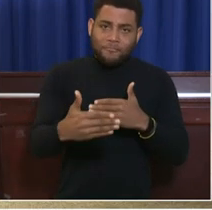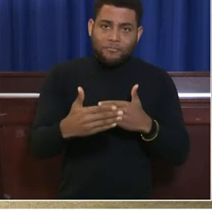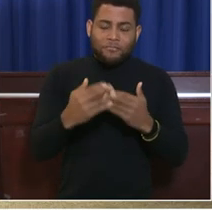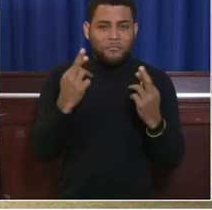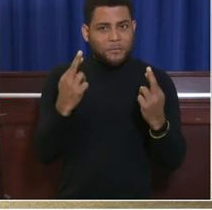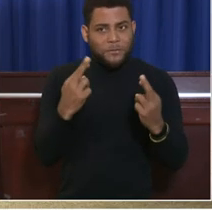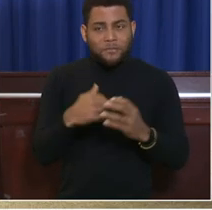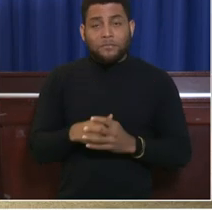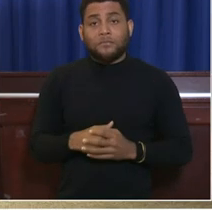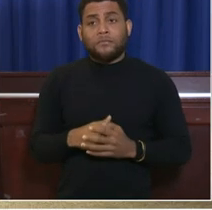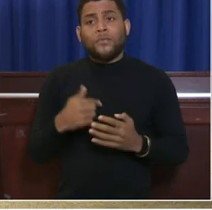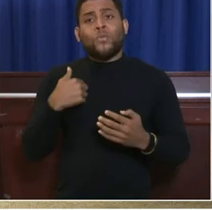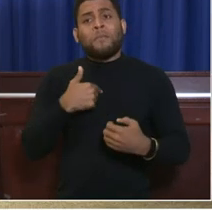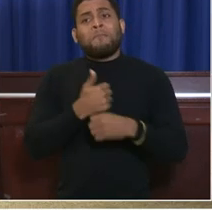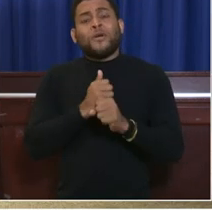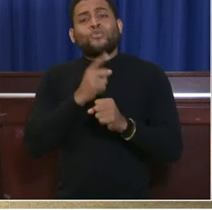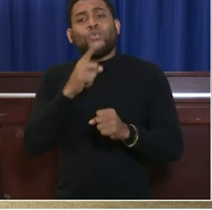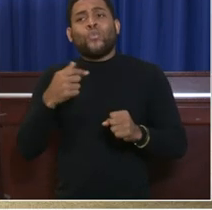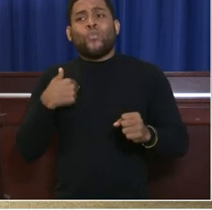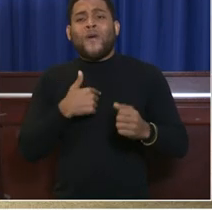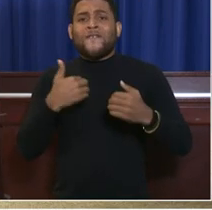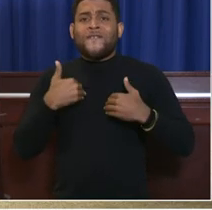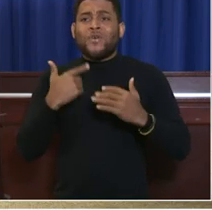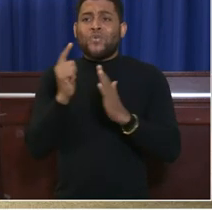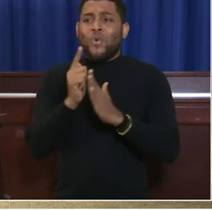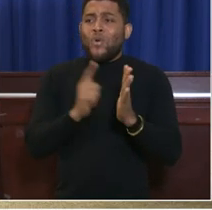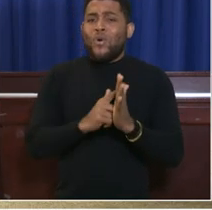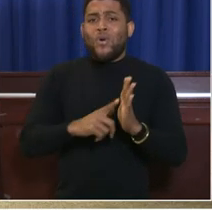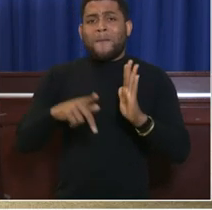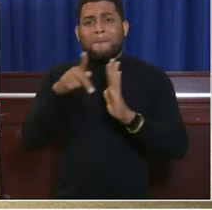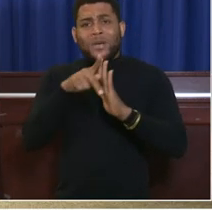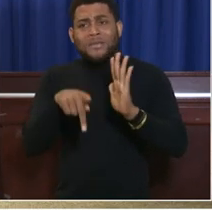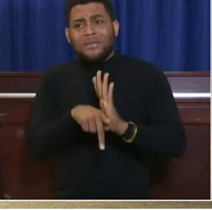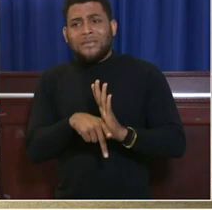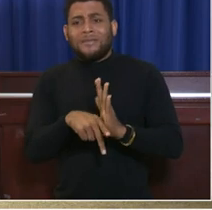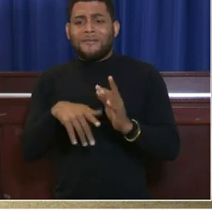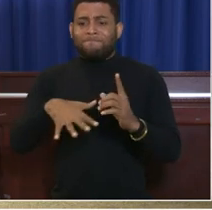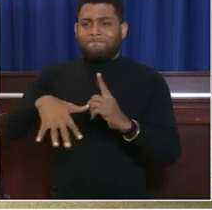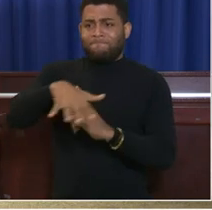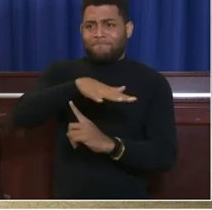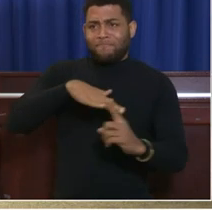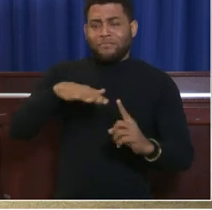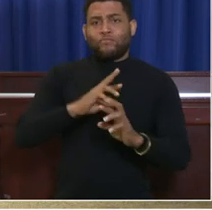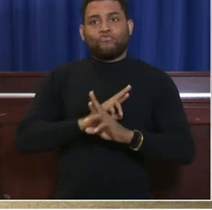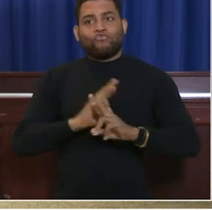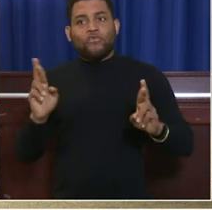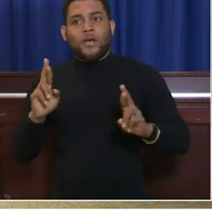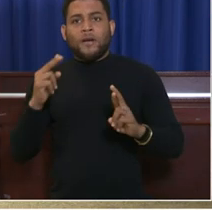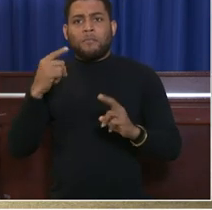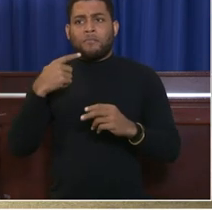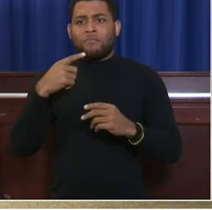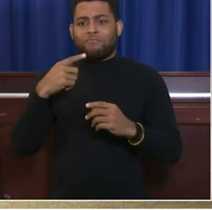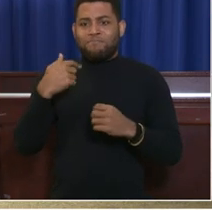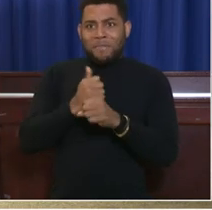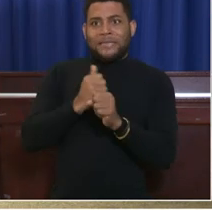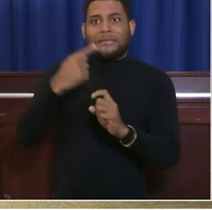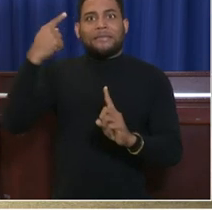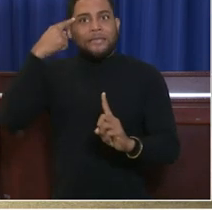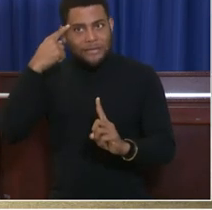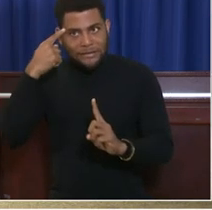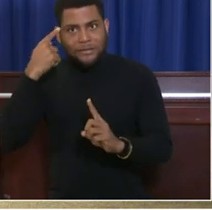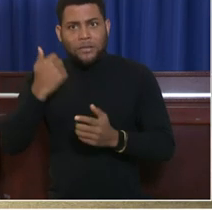need to deter crime, that we have a policy environment that makes sense and will help us